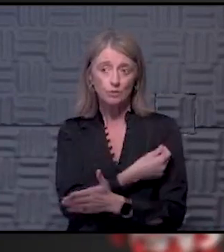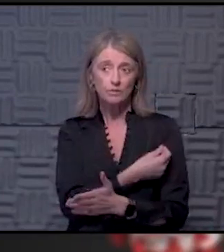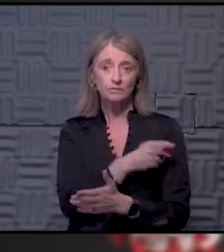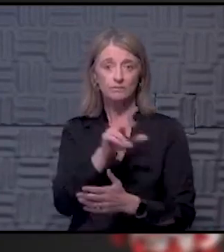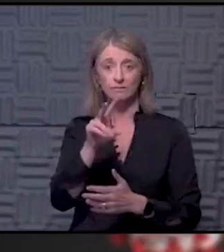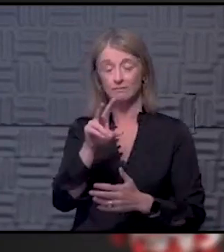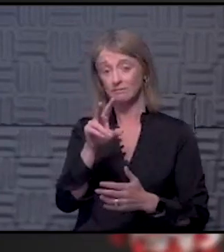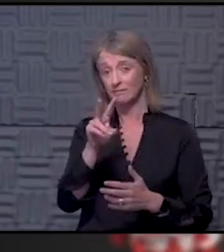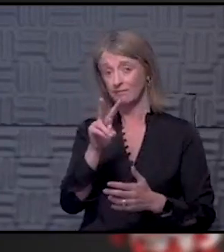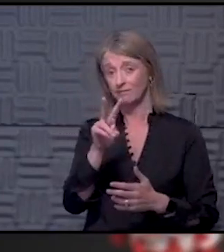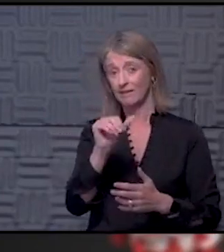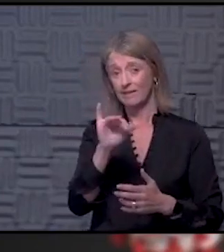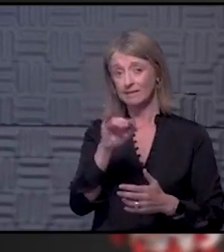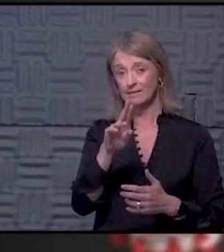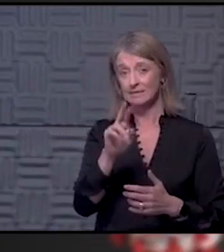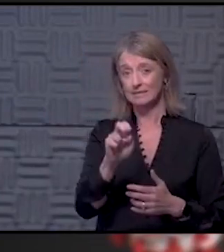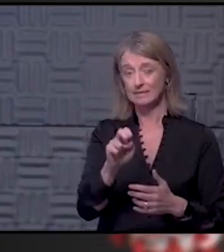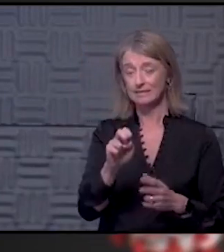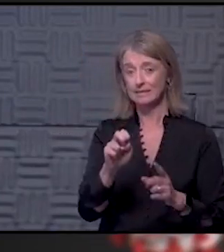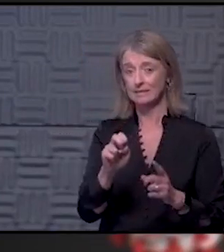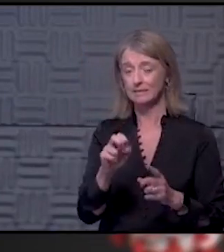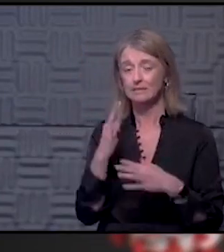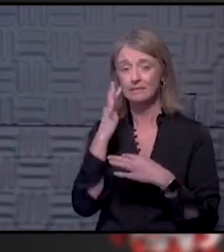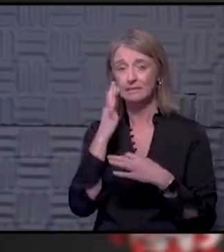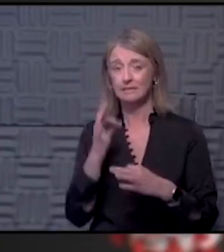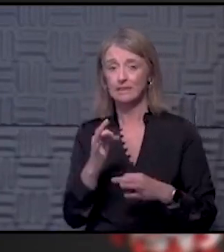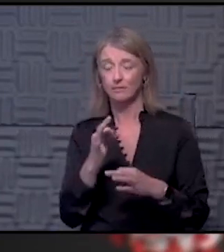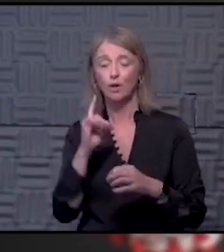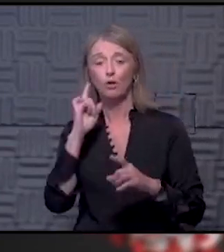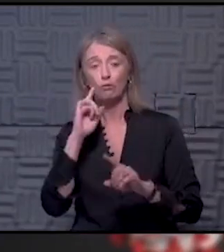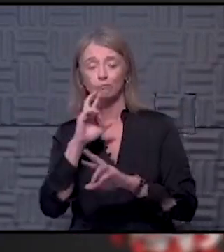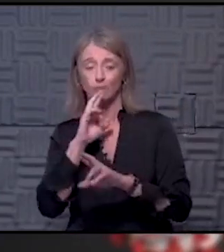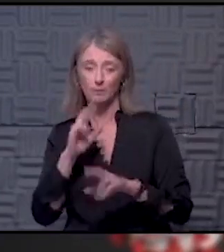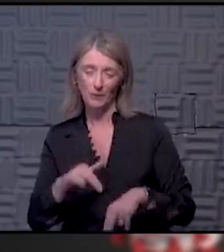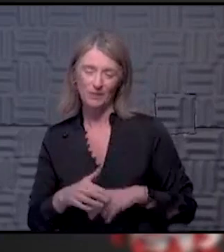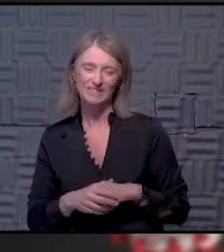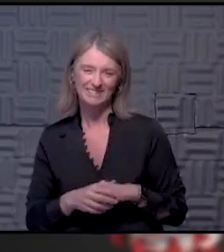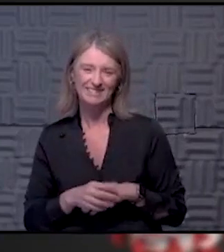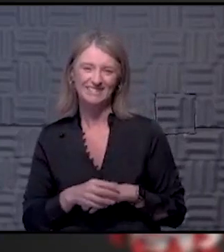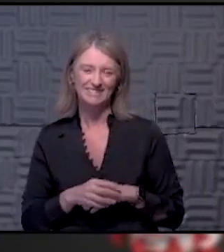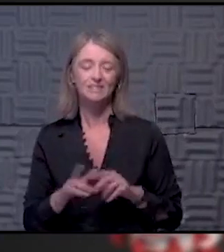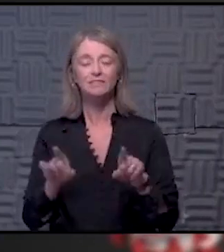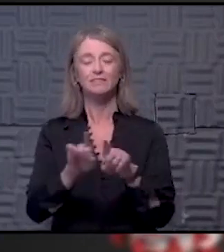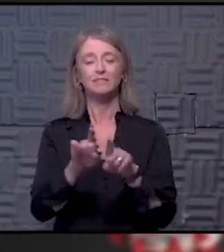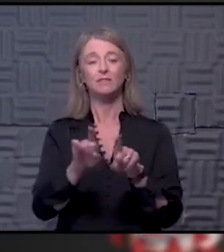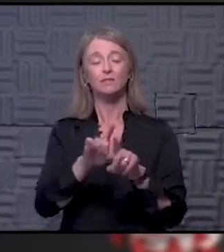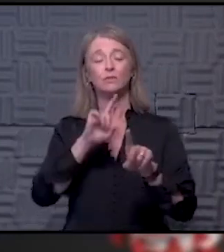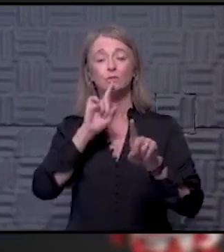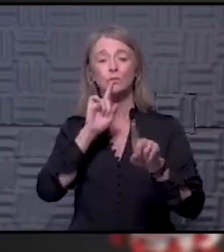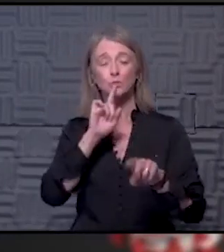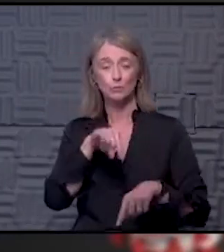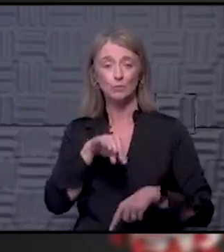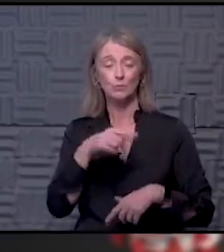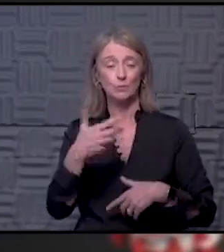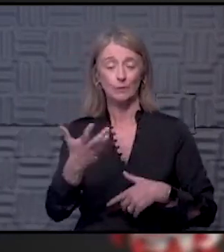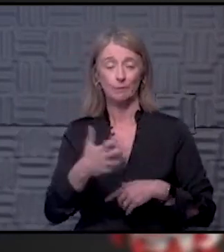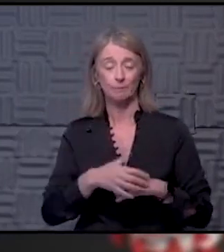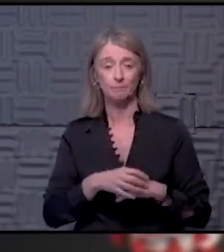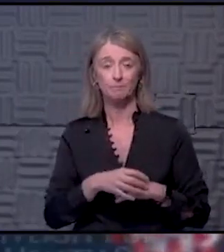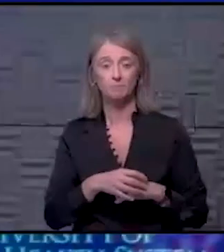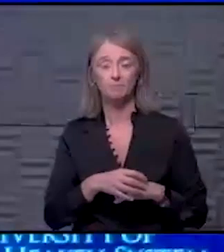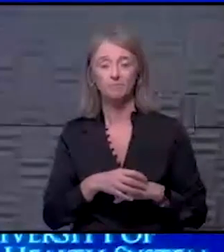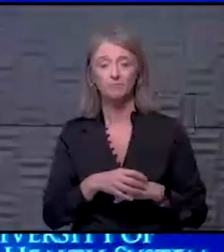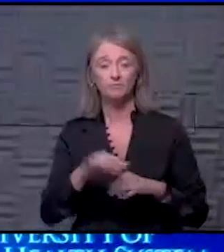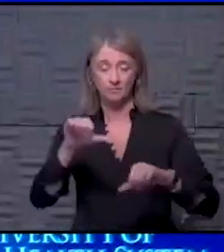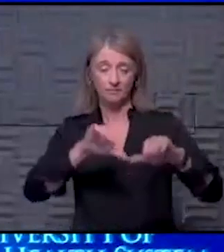that true? Well, it's definitely true that it's been reported. Yeah. And it's also true that there's probably